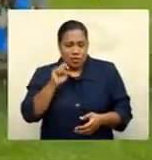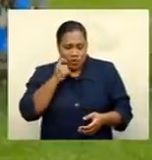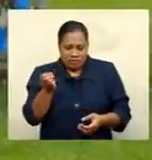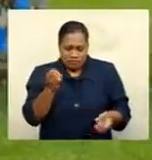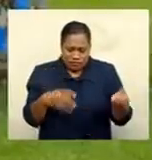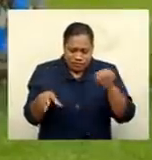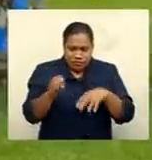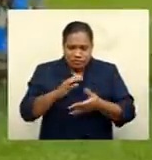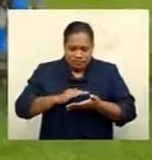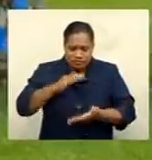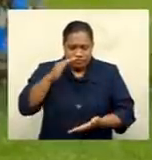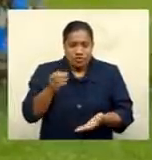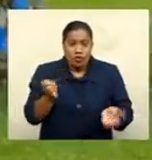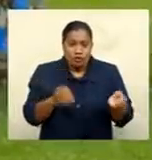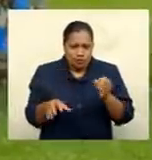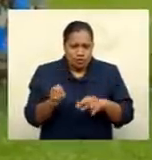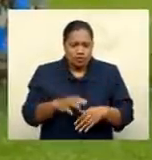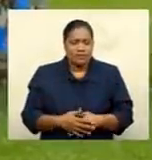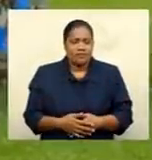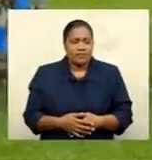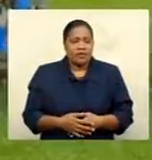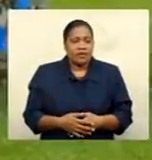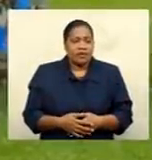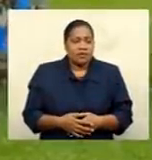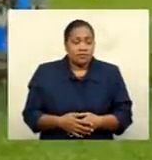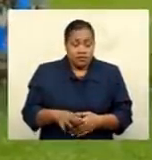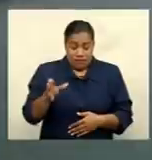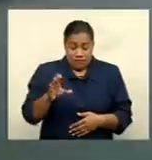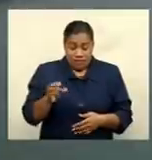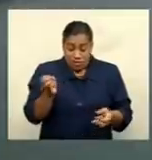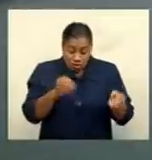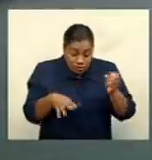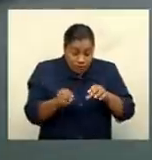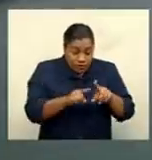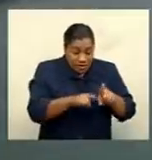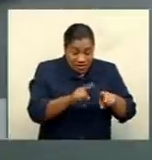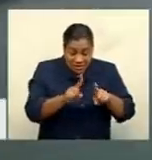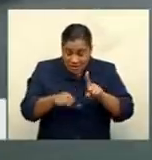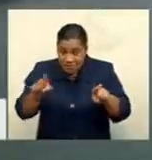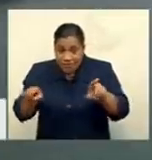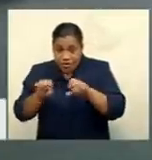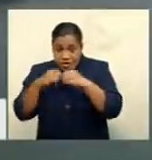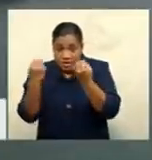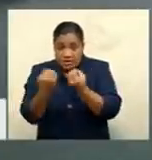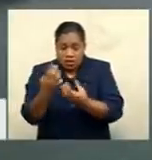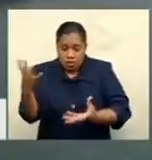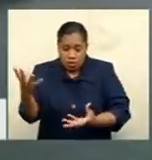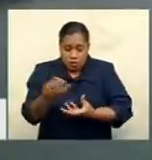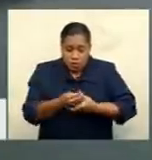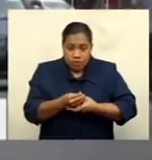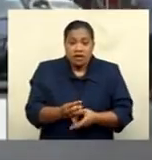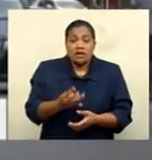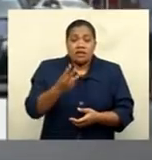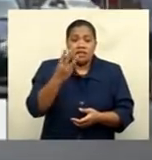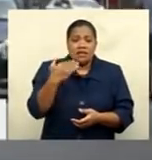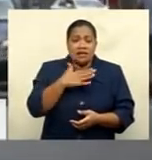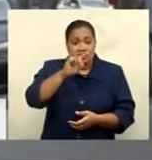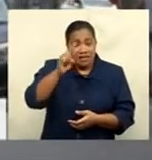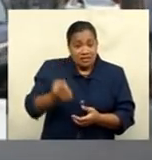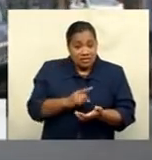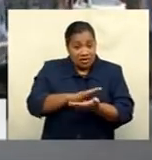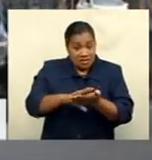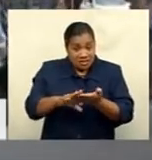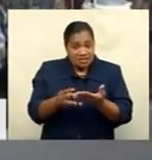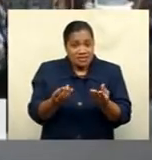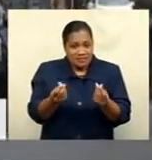for Economy says the contribution from the various organizations amounted to $300,000 in prize money. It's not